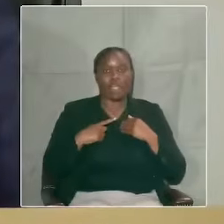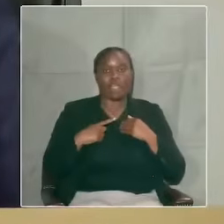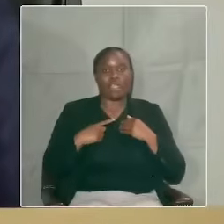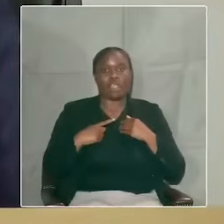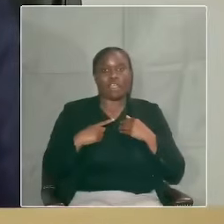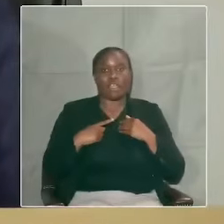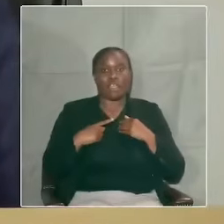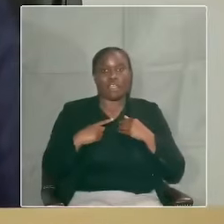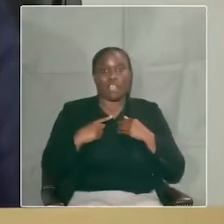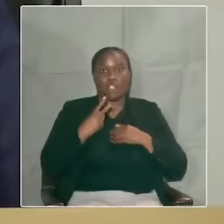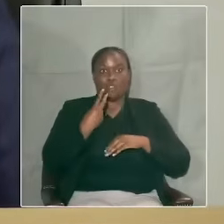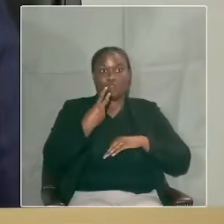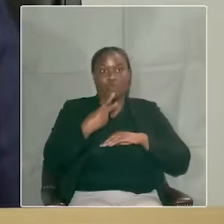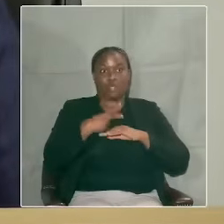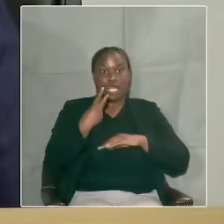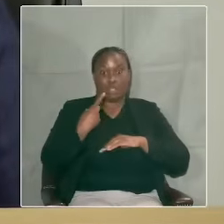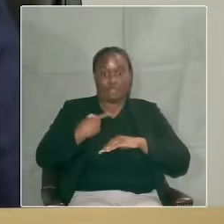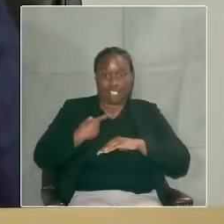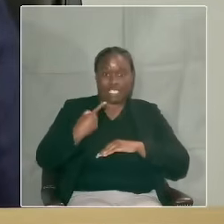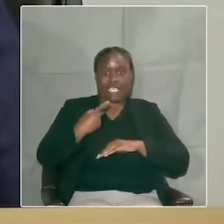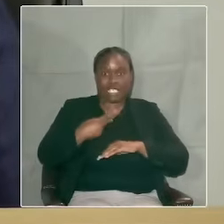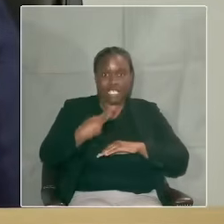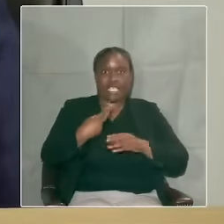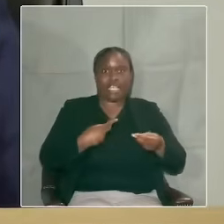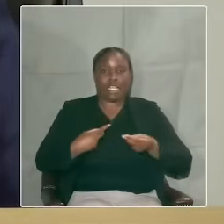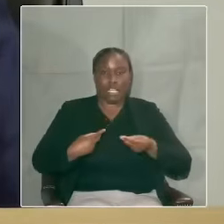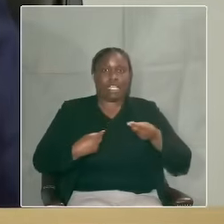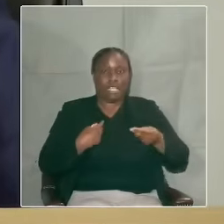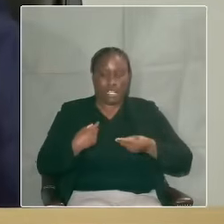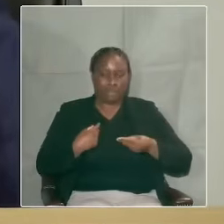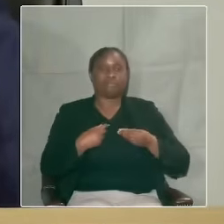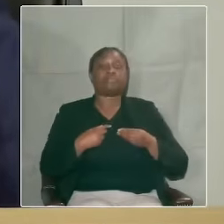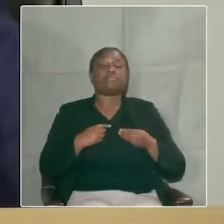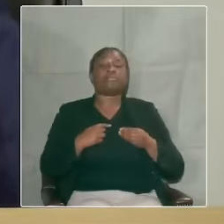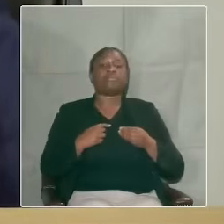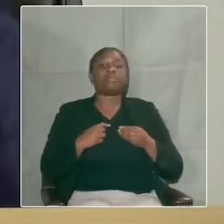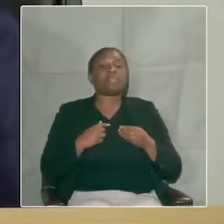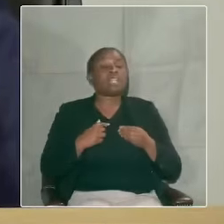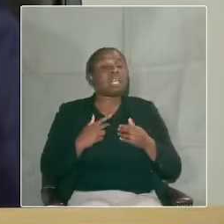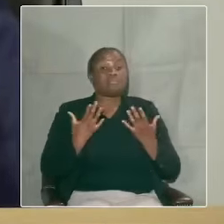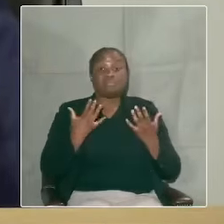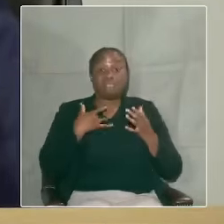in succession. Notwithstanding this, he proceeded to issue